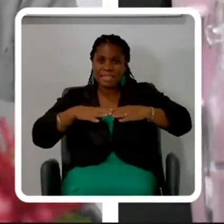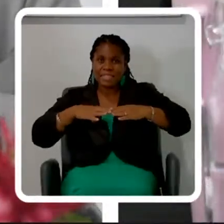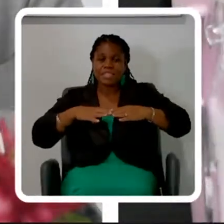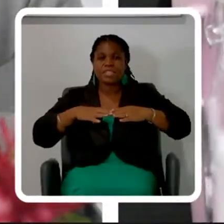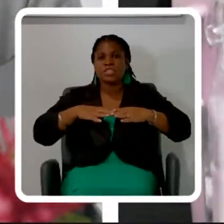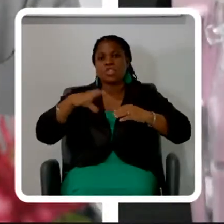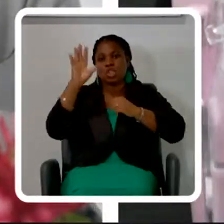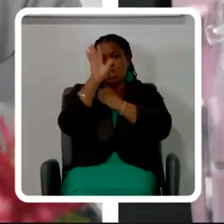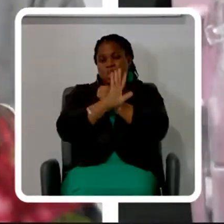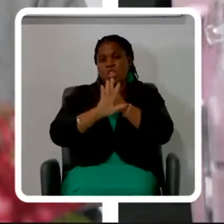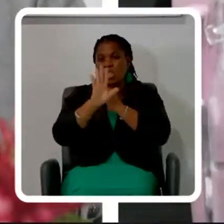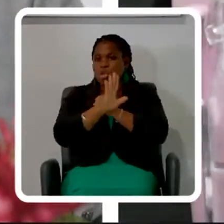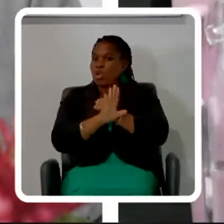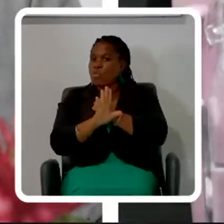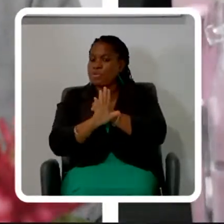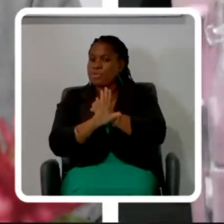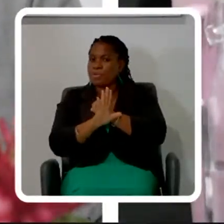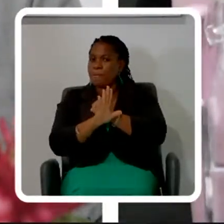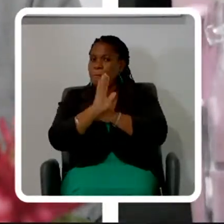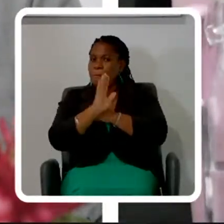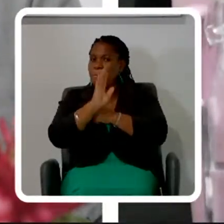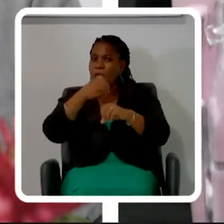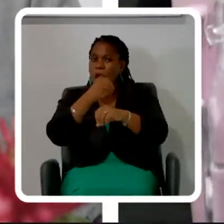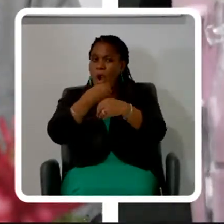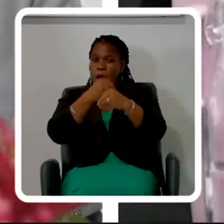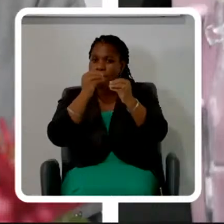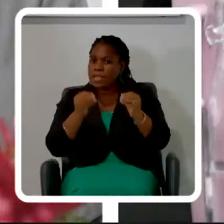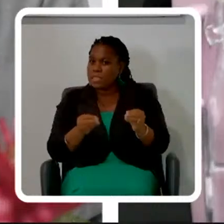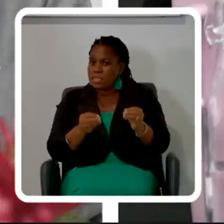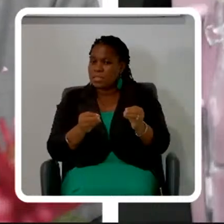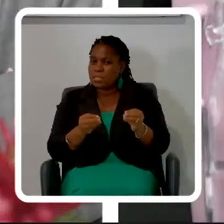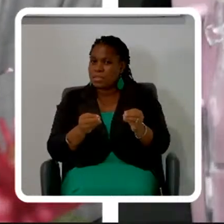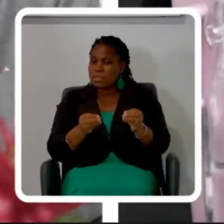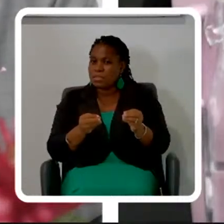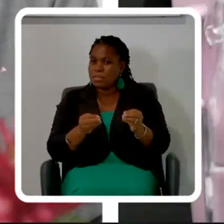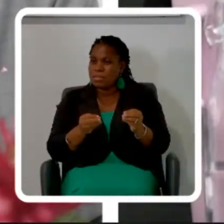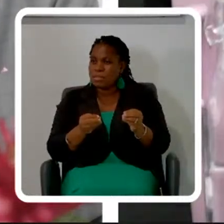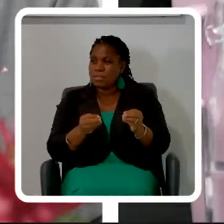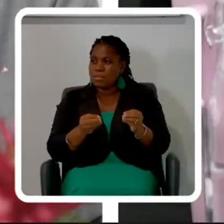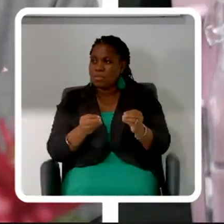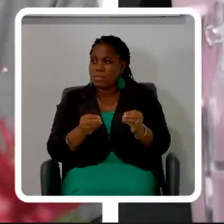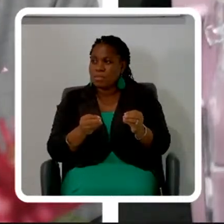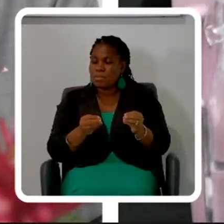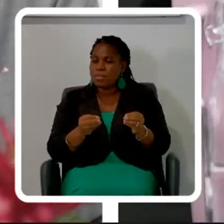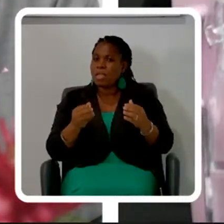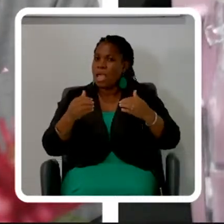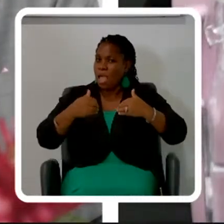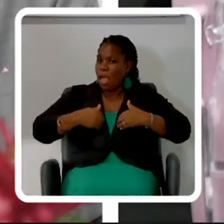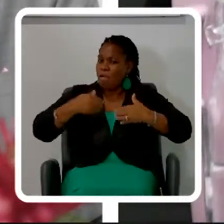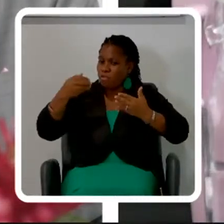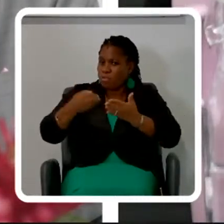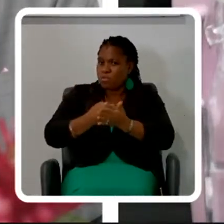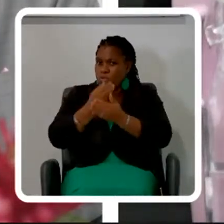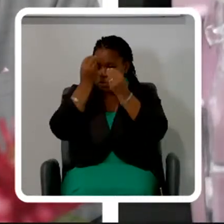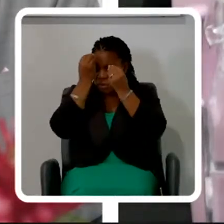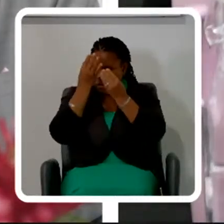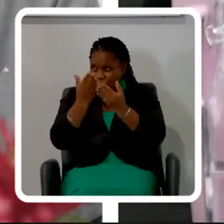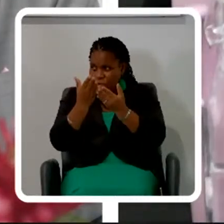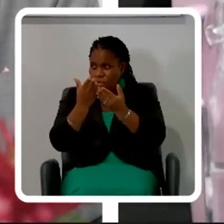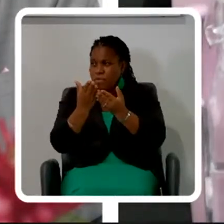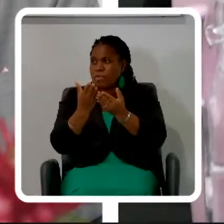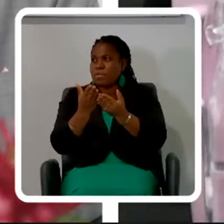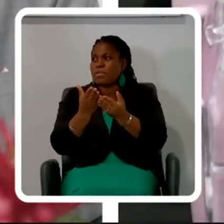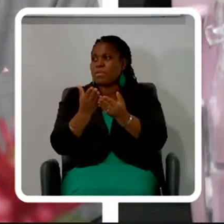security, and what is the fundamental difference between the two? So I'm hoping you can explain that. Give us an update as well on the